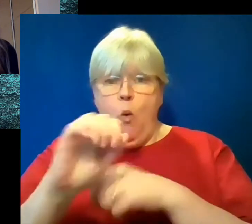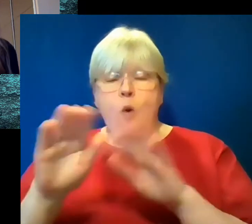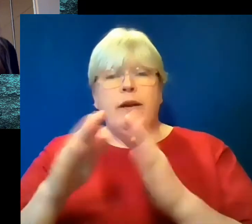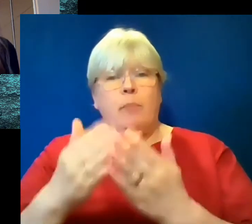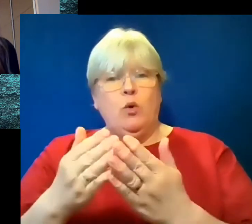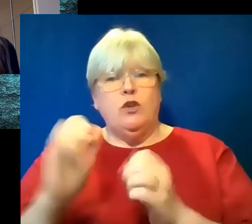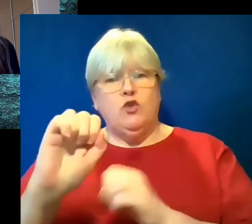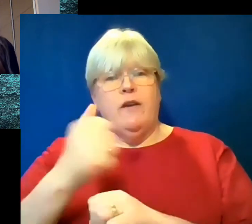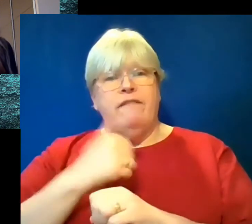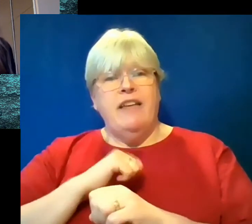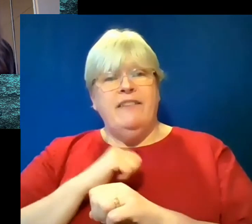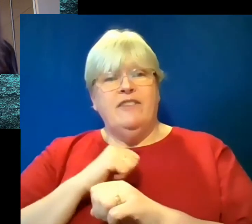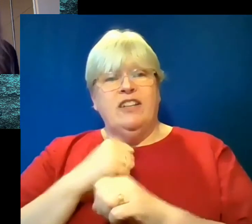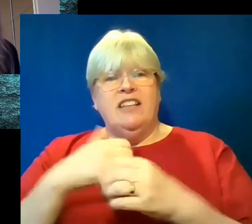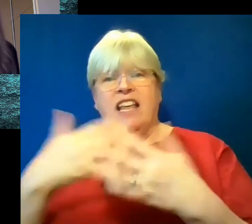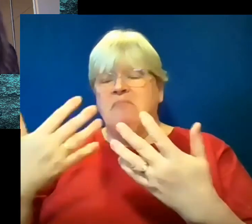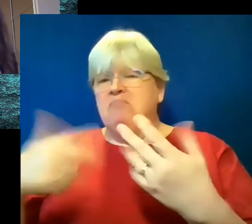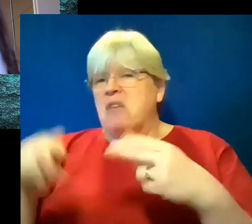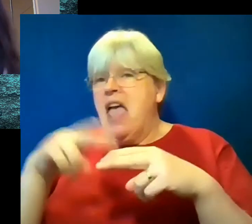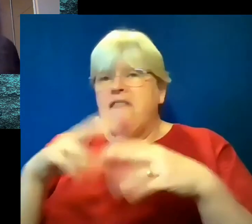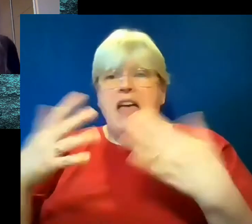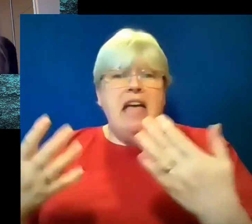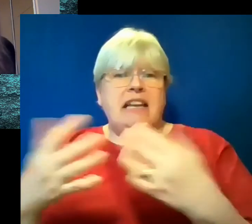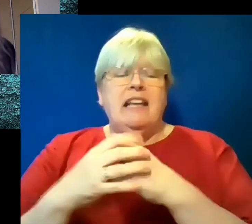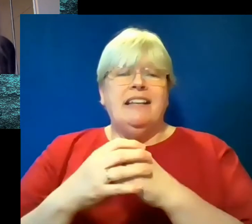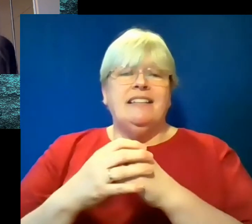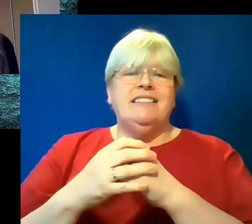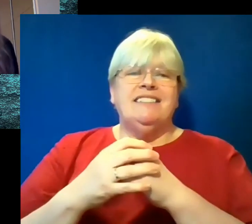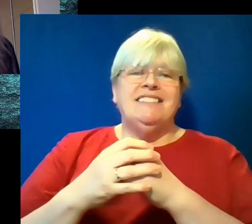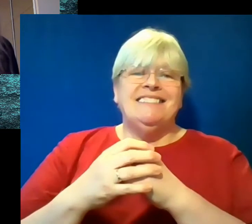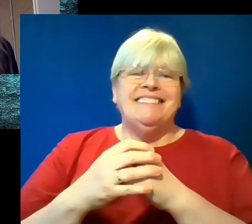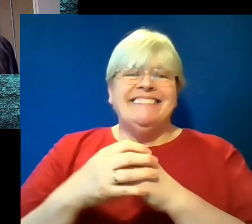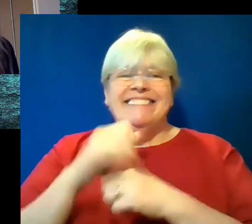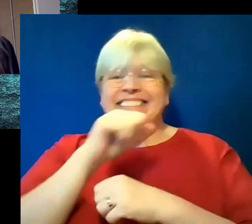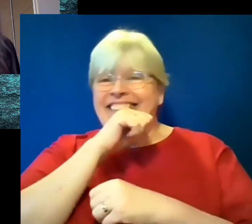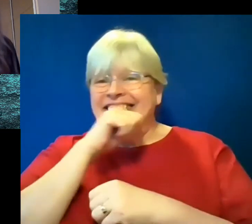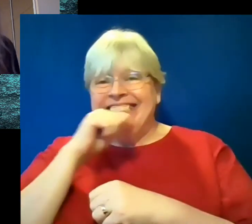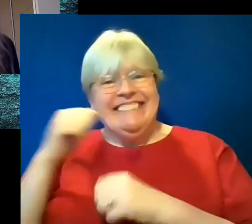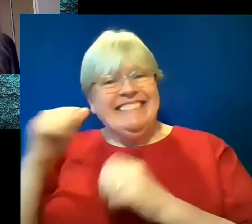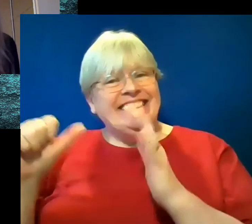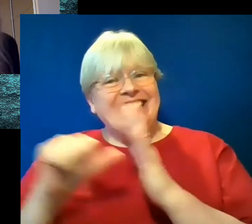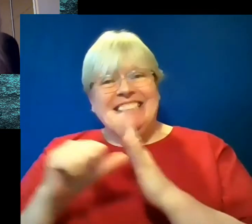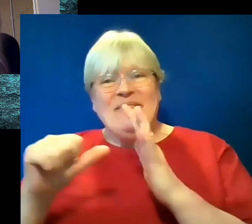favourite, if it's possible to have a favourite. That is a lovely and very difficult question.